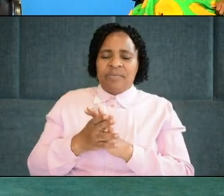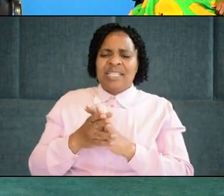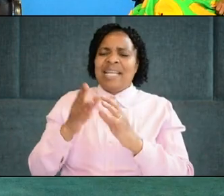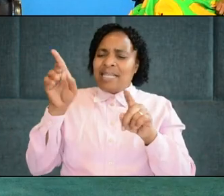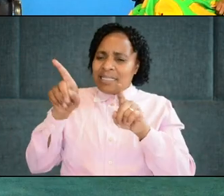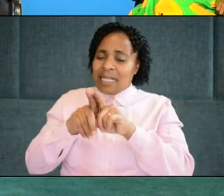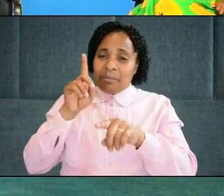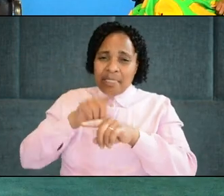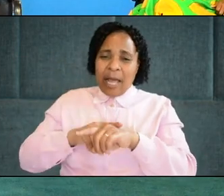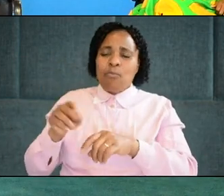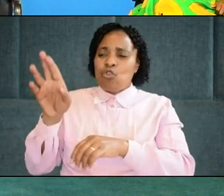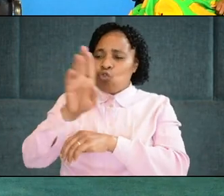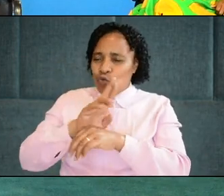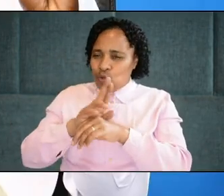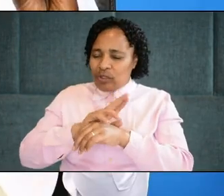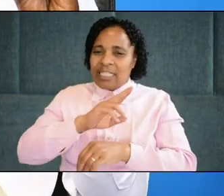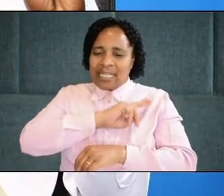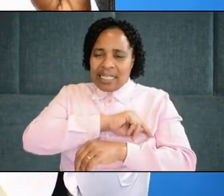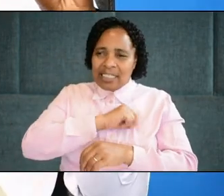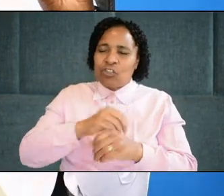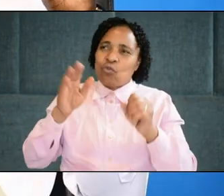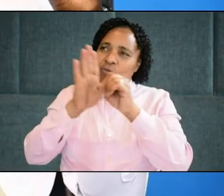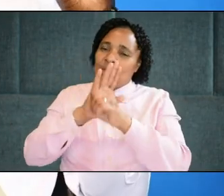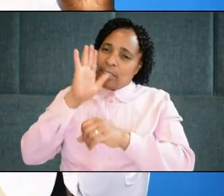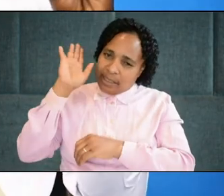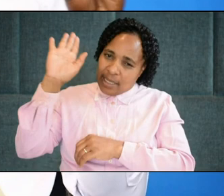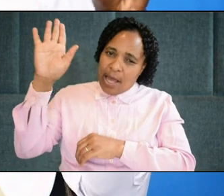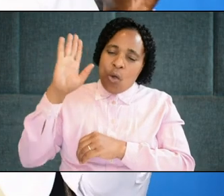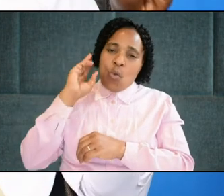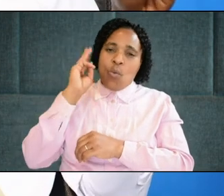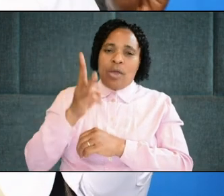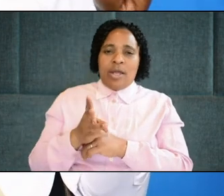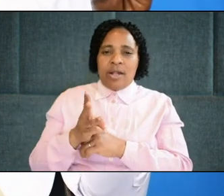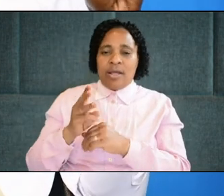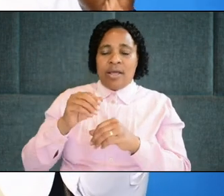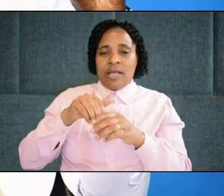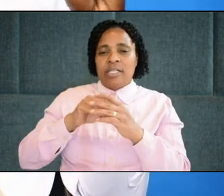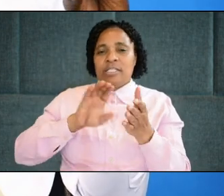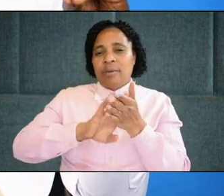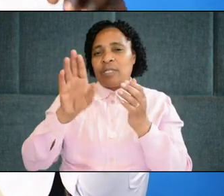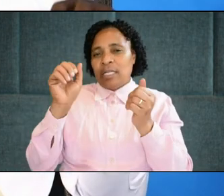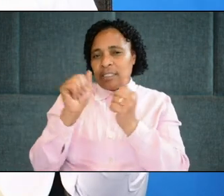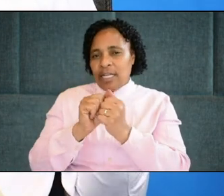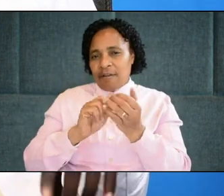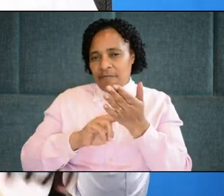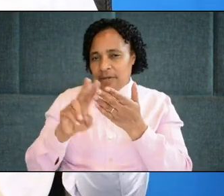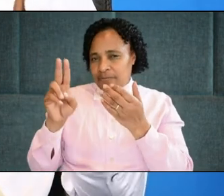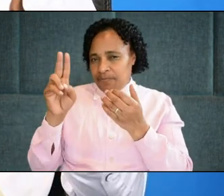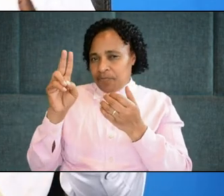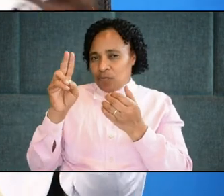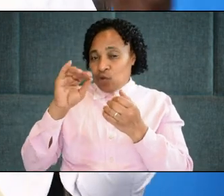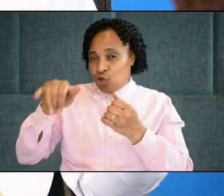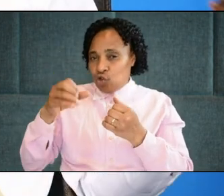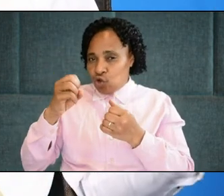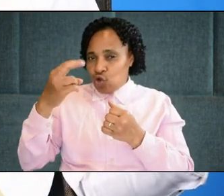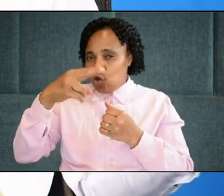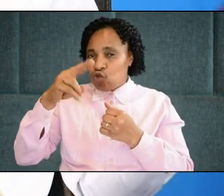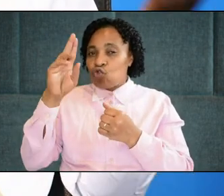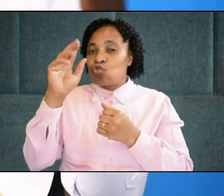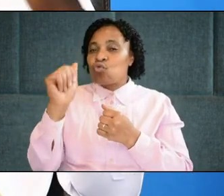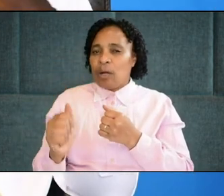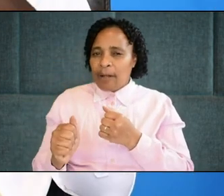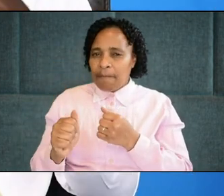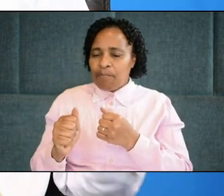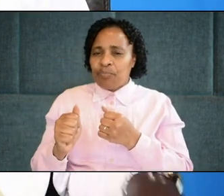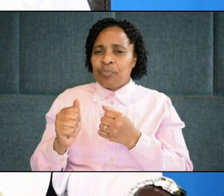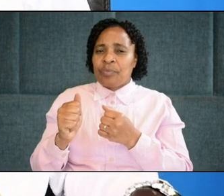nature to fulfill his will in the chapter 10 of Joshua, is the very same way he will use nature, as you